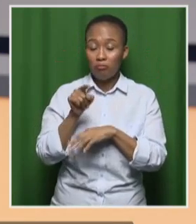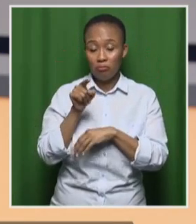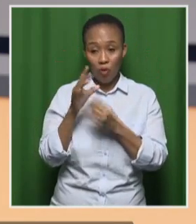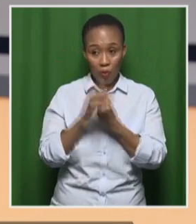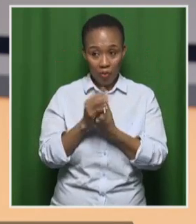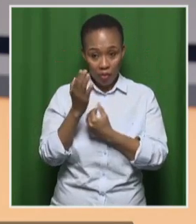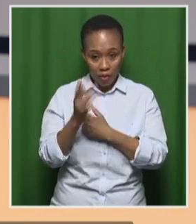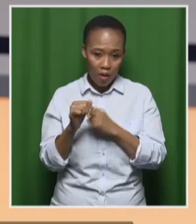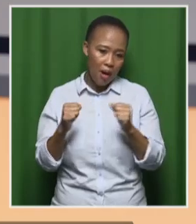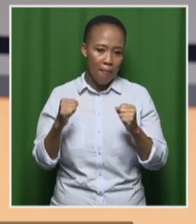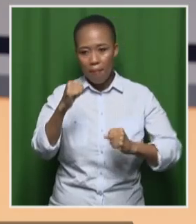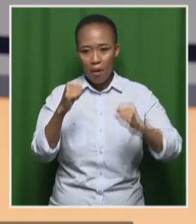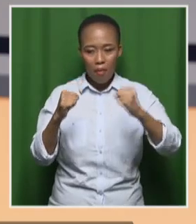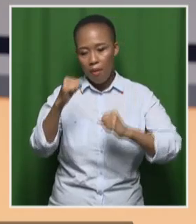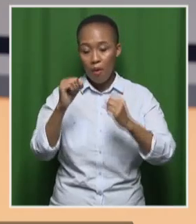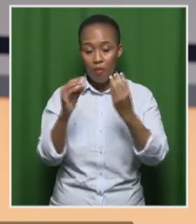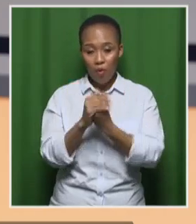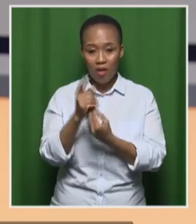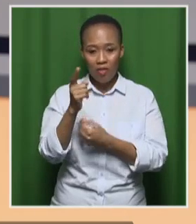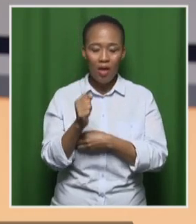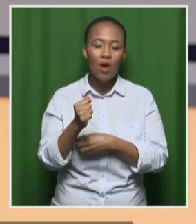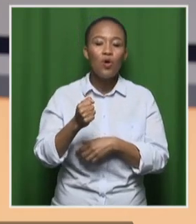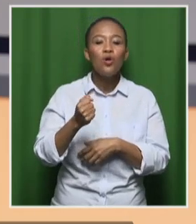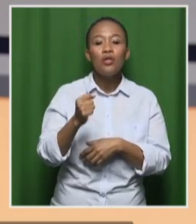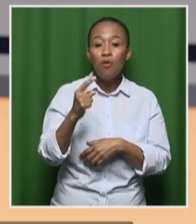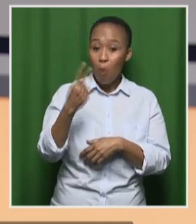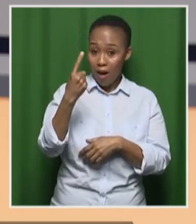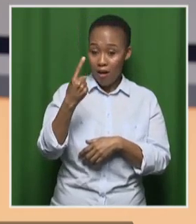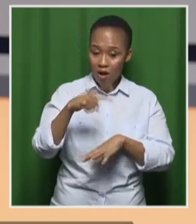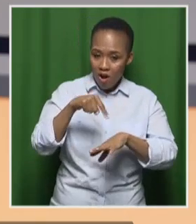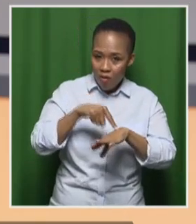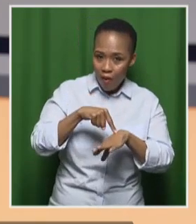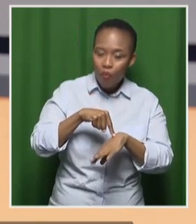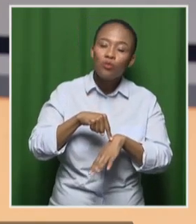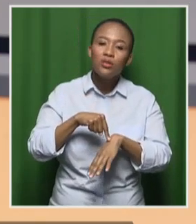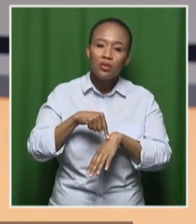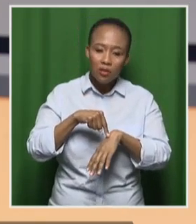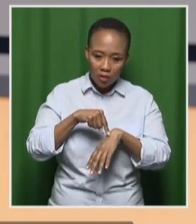announcer. And after every single round, you're making those calculations